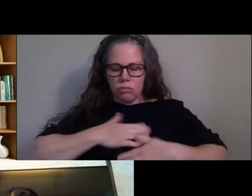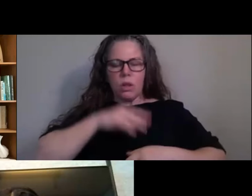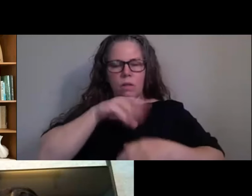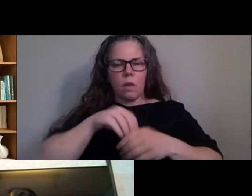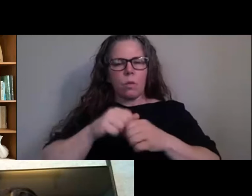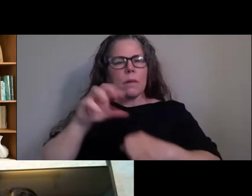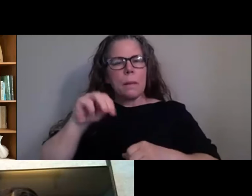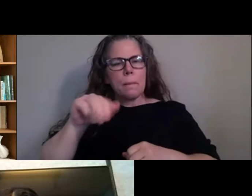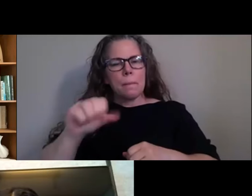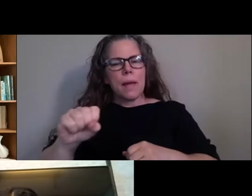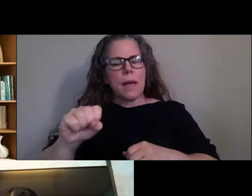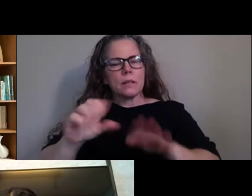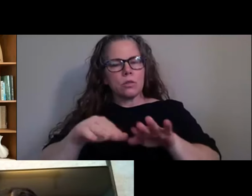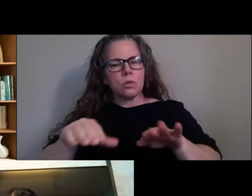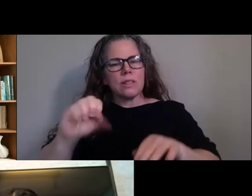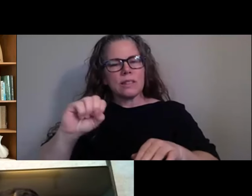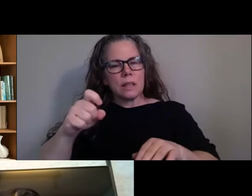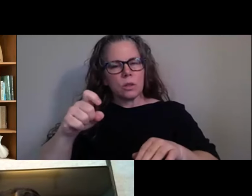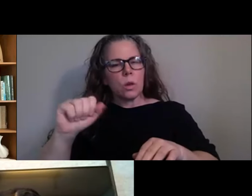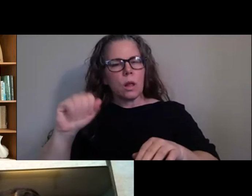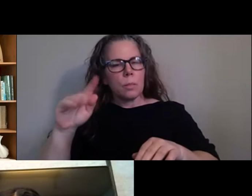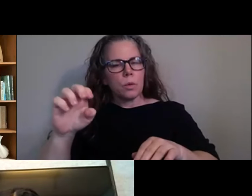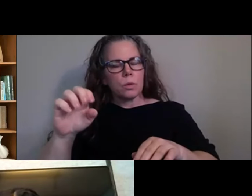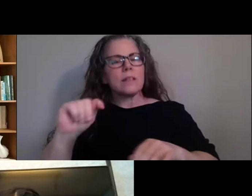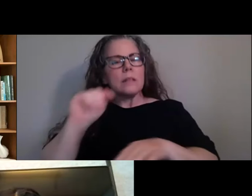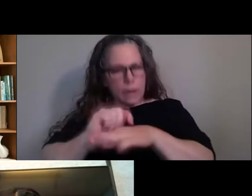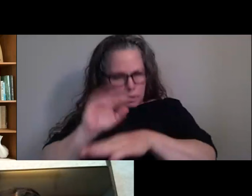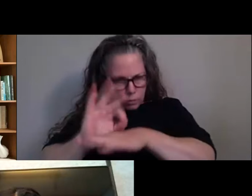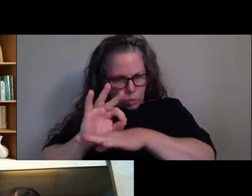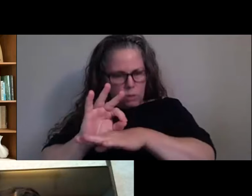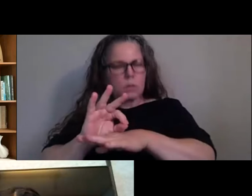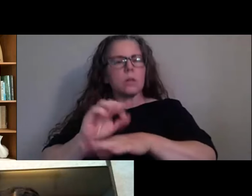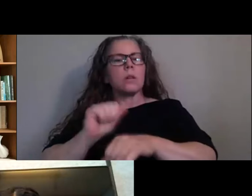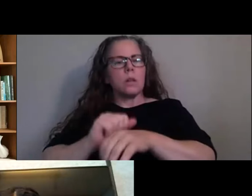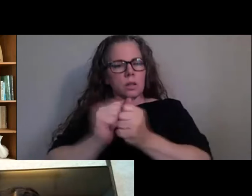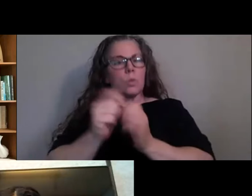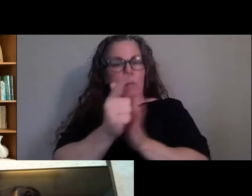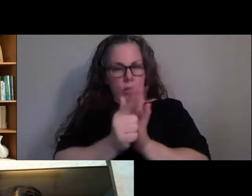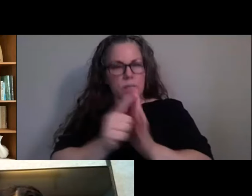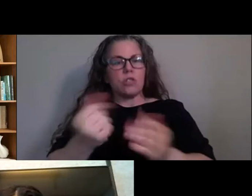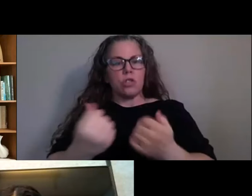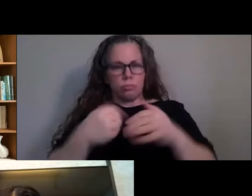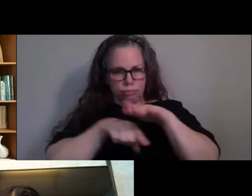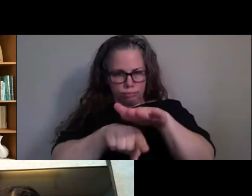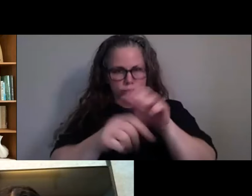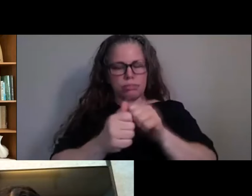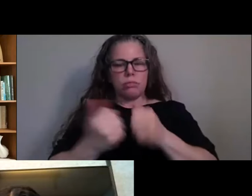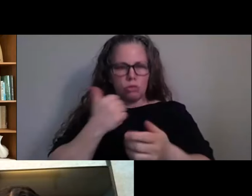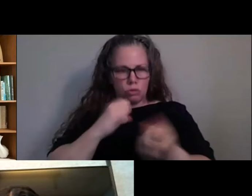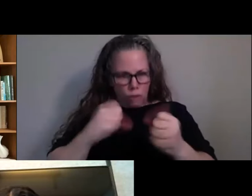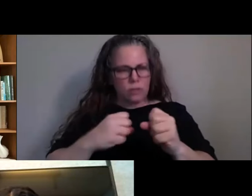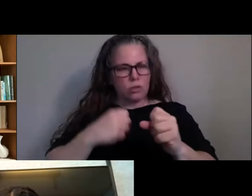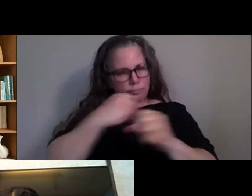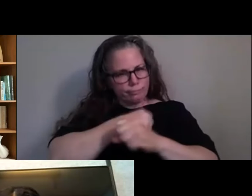Massachusetts Child Sexual Abuse Prevention Task Force, which is a legislatively convened task force. And that group has been